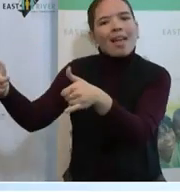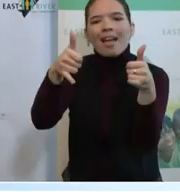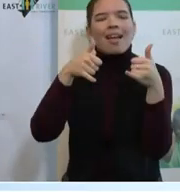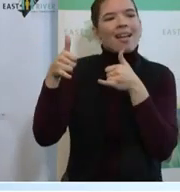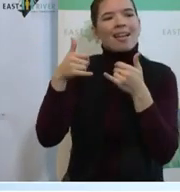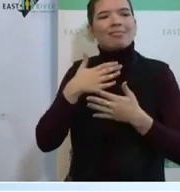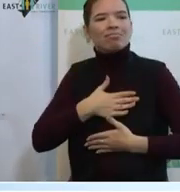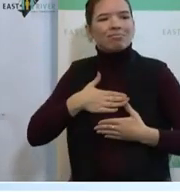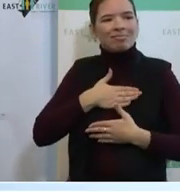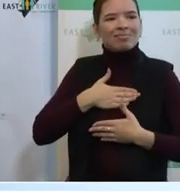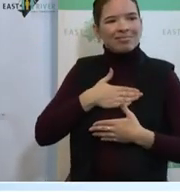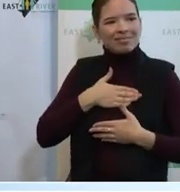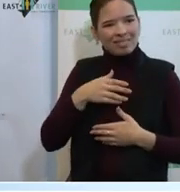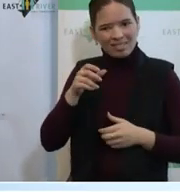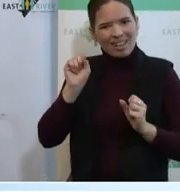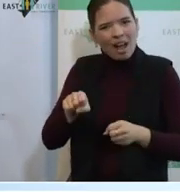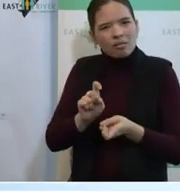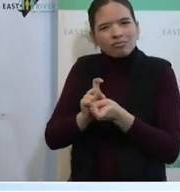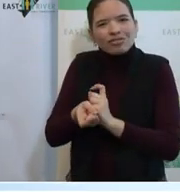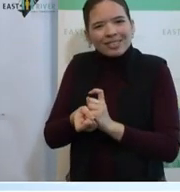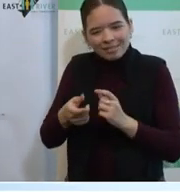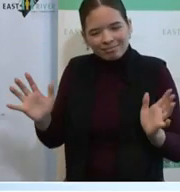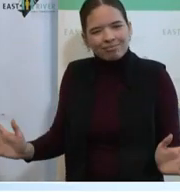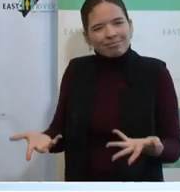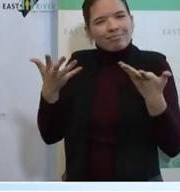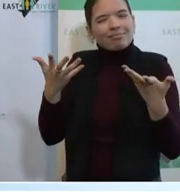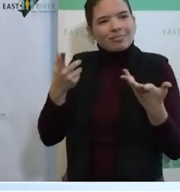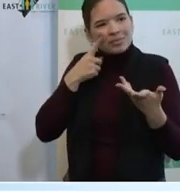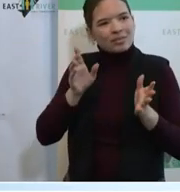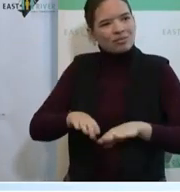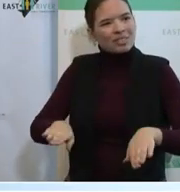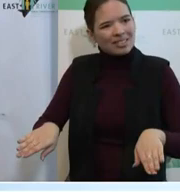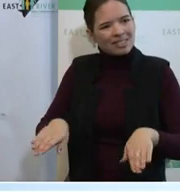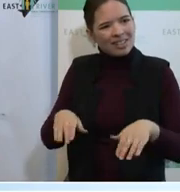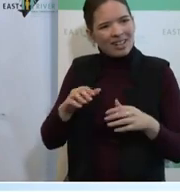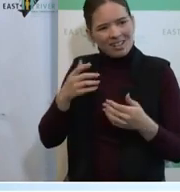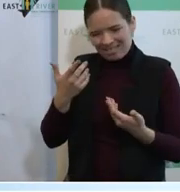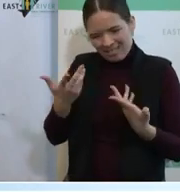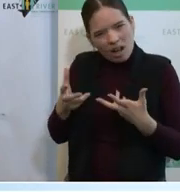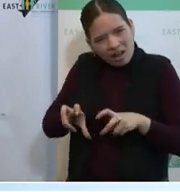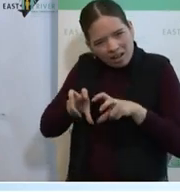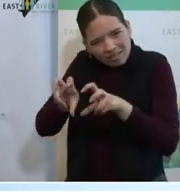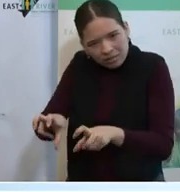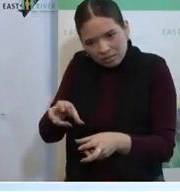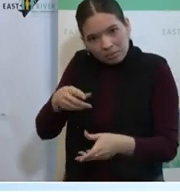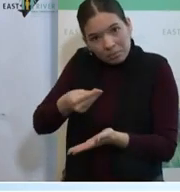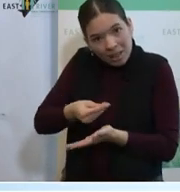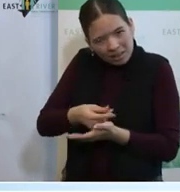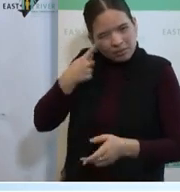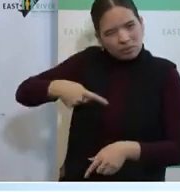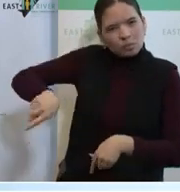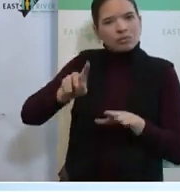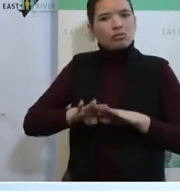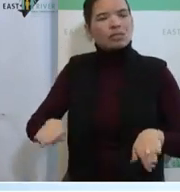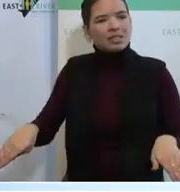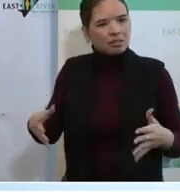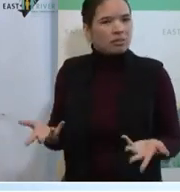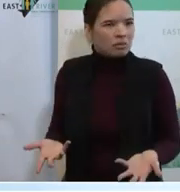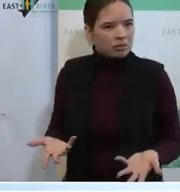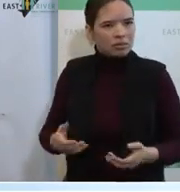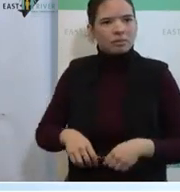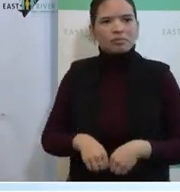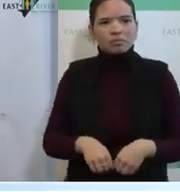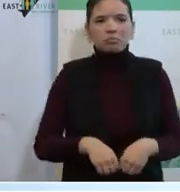for the children. Yep. Can we get some funds for that? Sure. Yes, ma'am. So you asked a great question. How do we, especially